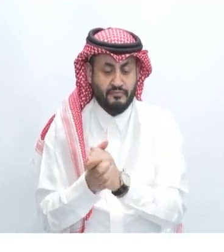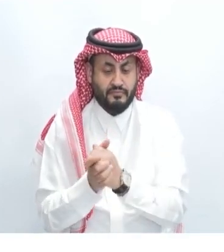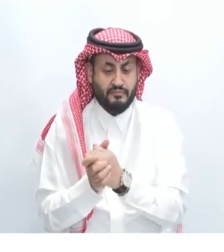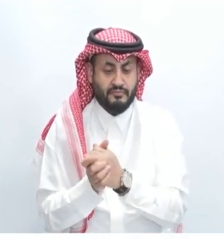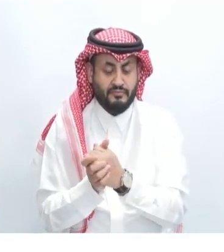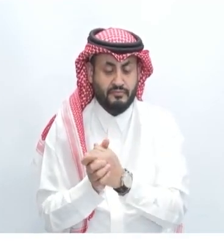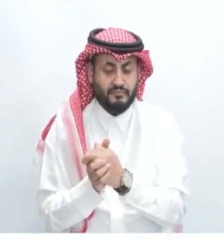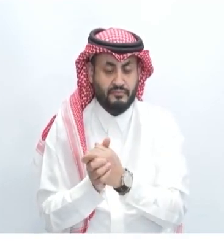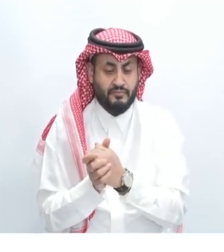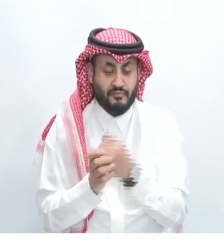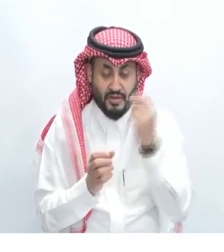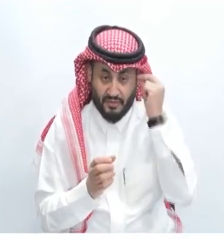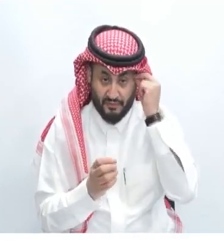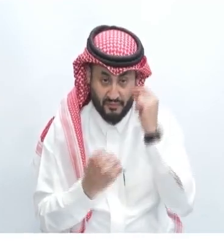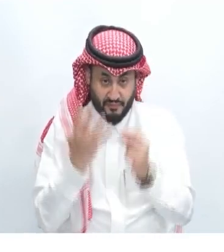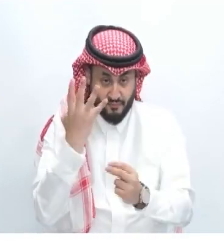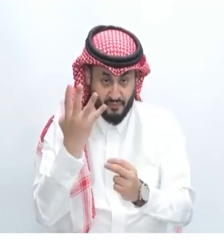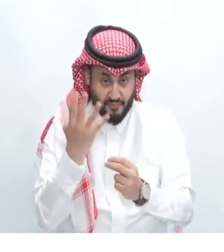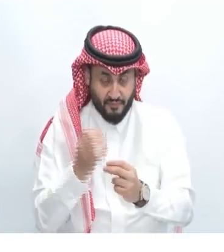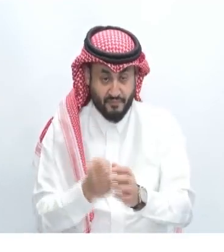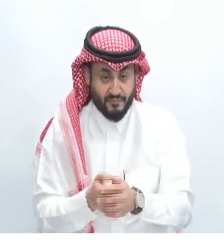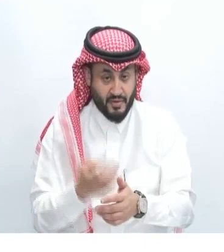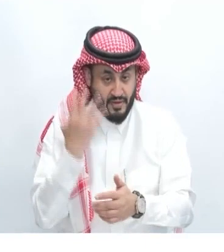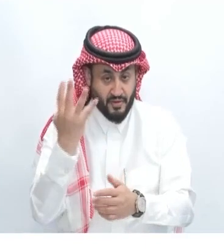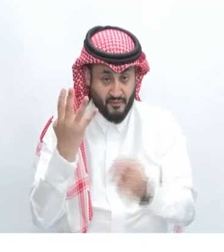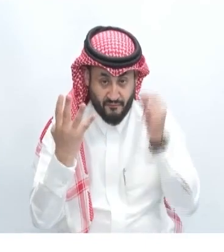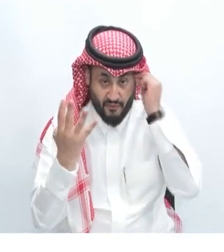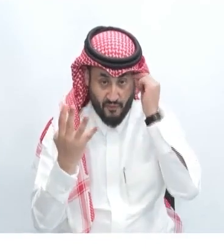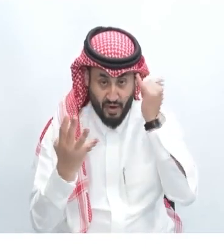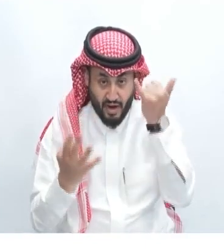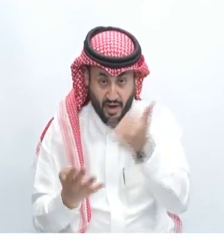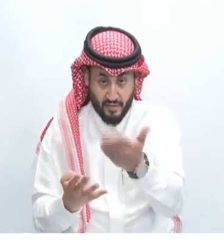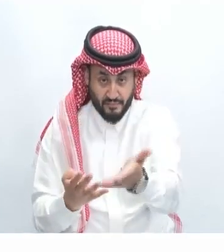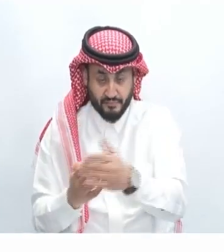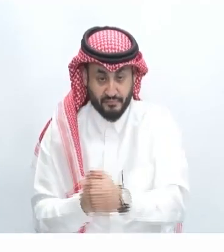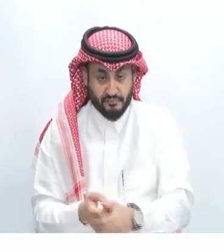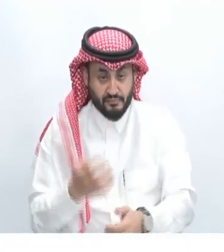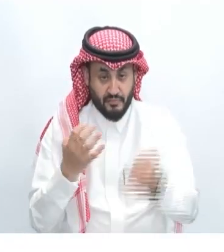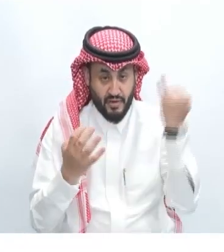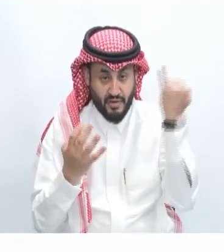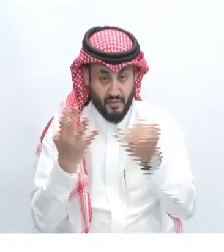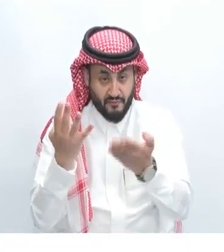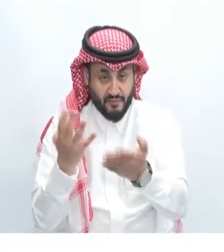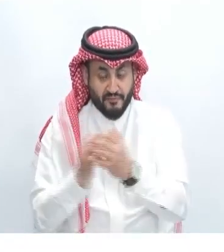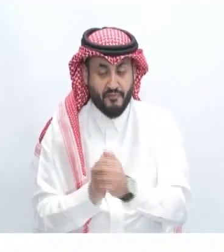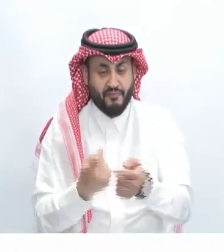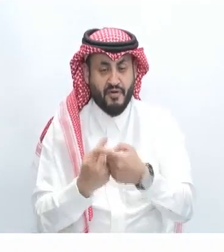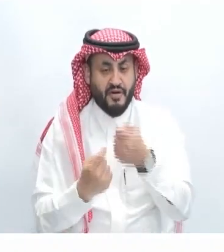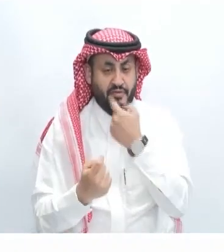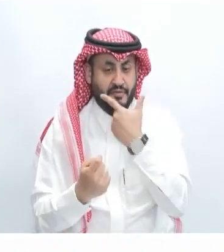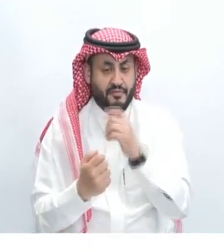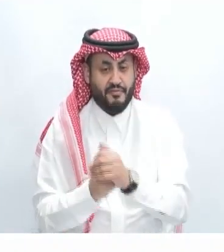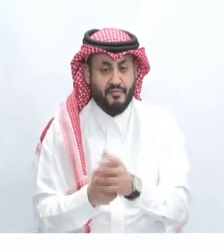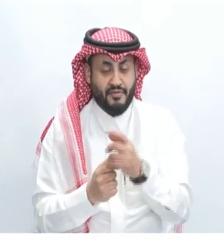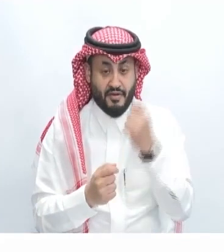these animals. And don't forget, while you are acting, this big four, which is to smile and to use